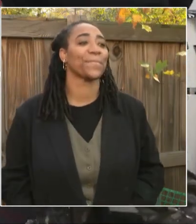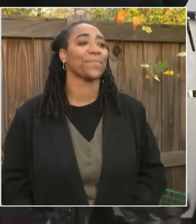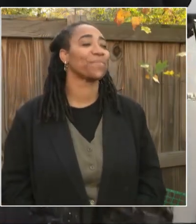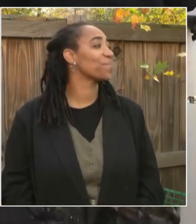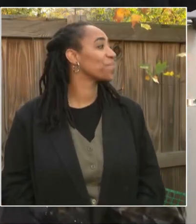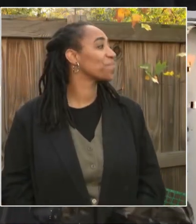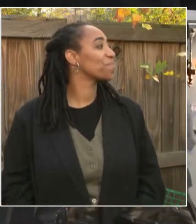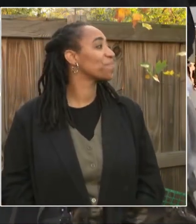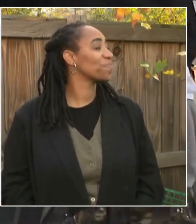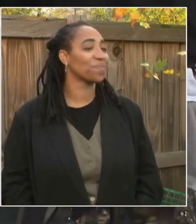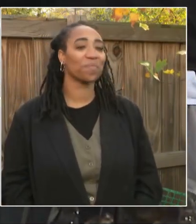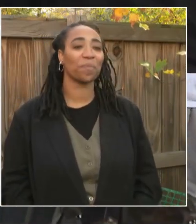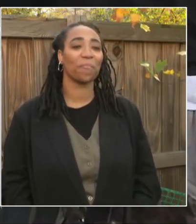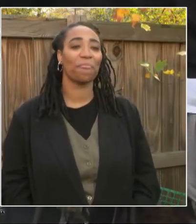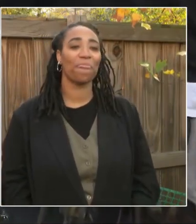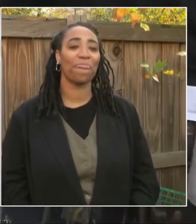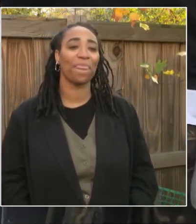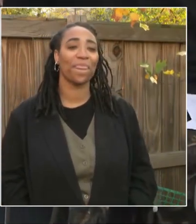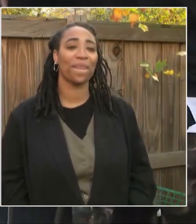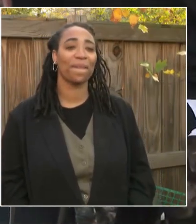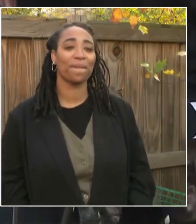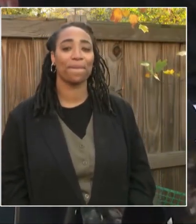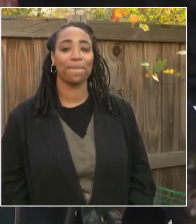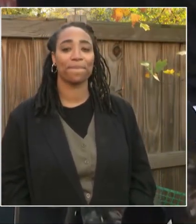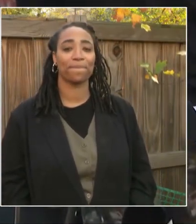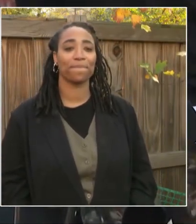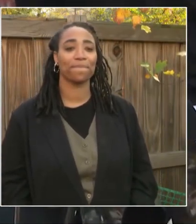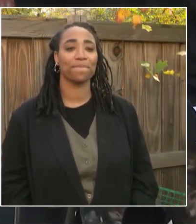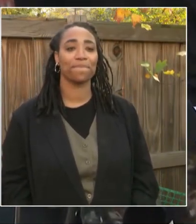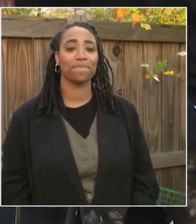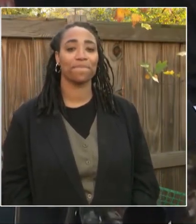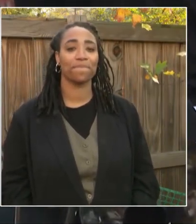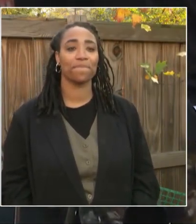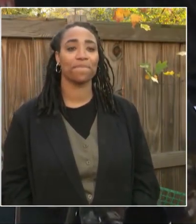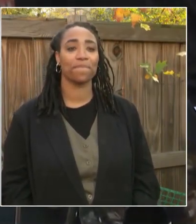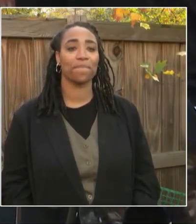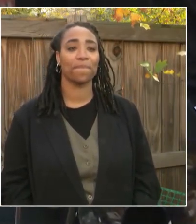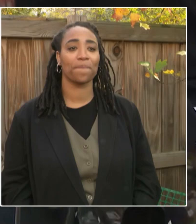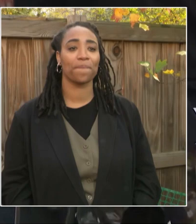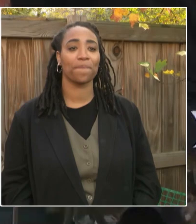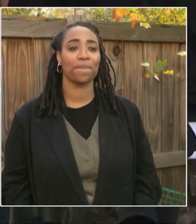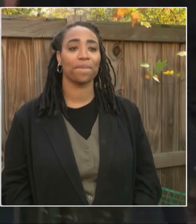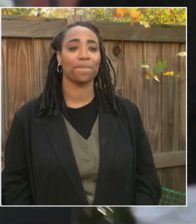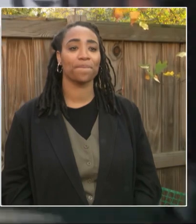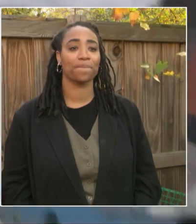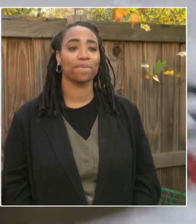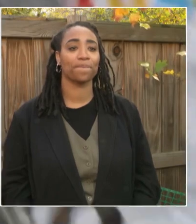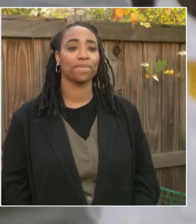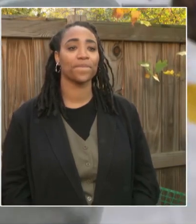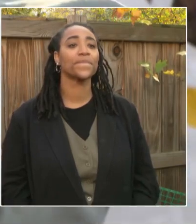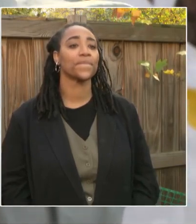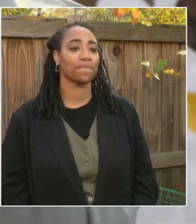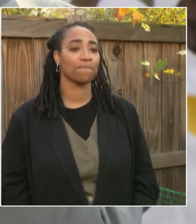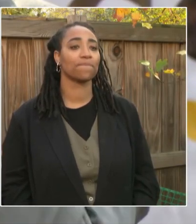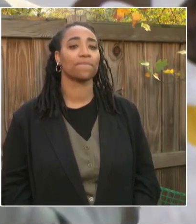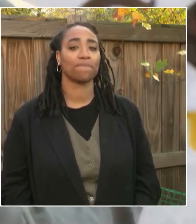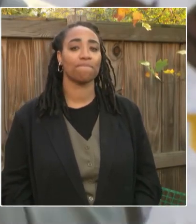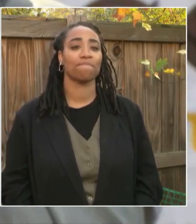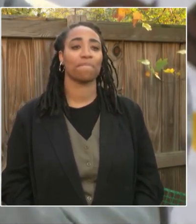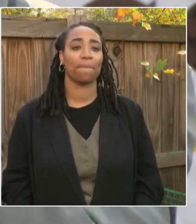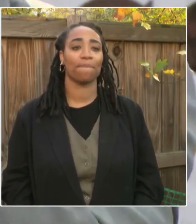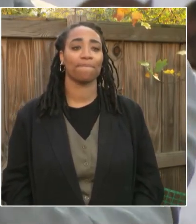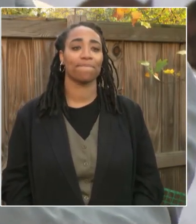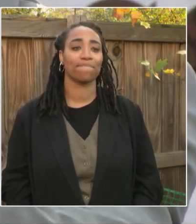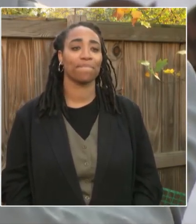I must admit, this has been a day that's been many years in the making, and while you give yourselves a hand, give Ronald Moulton and Natalie Hopkinson a hand and all of their